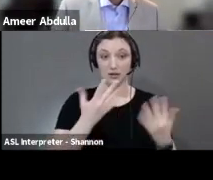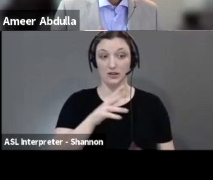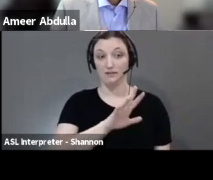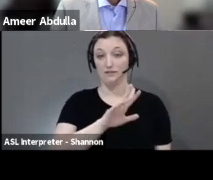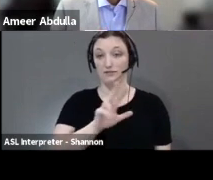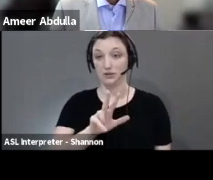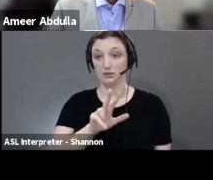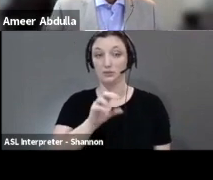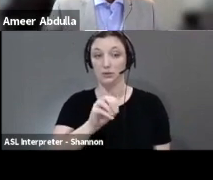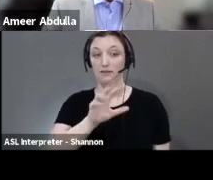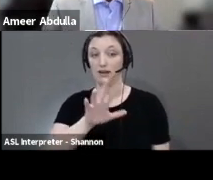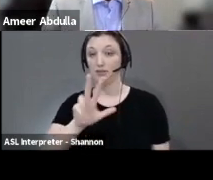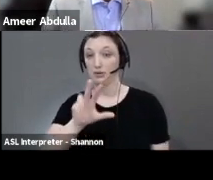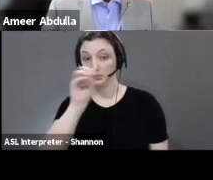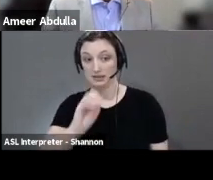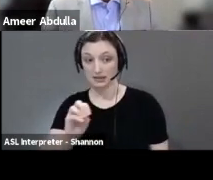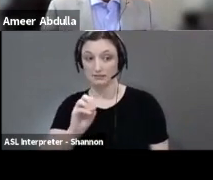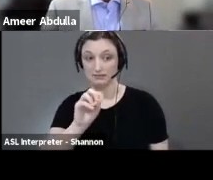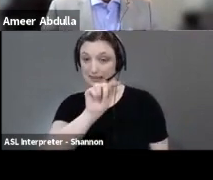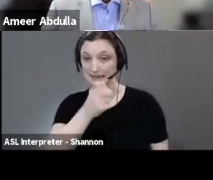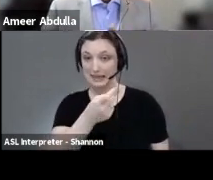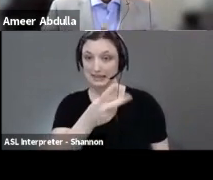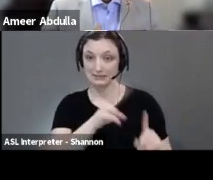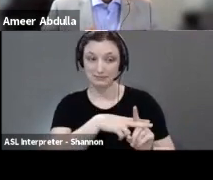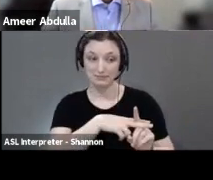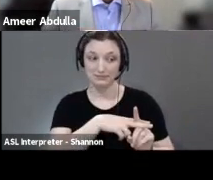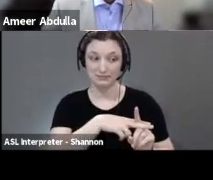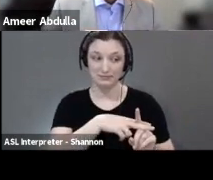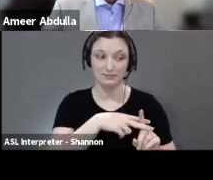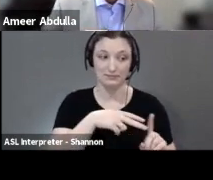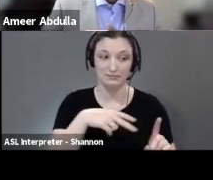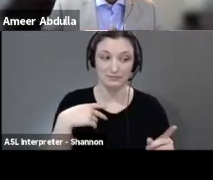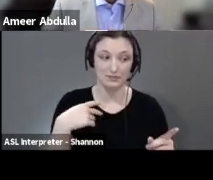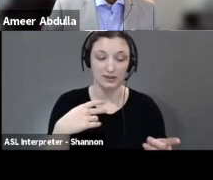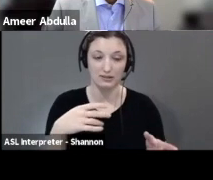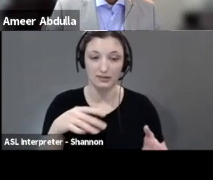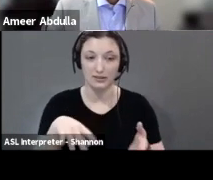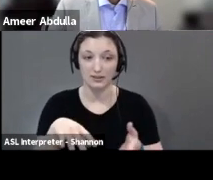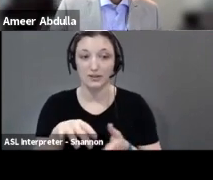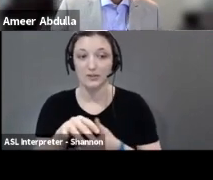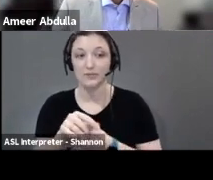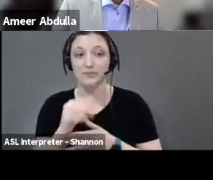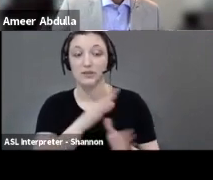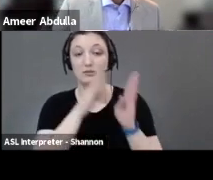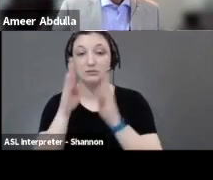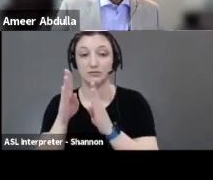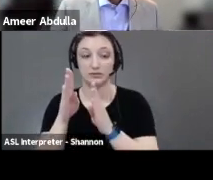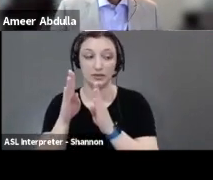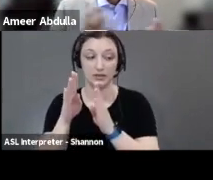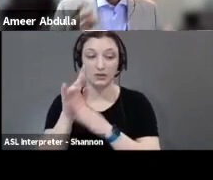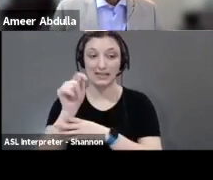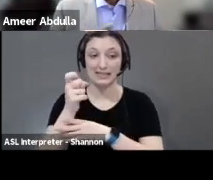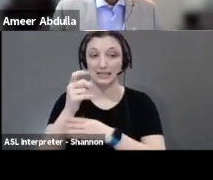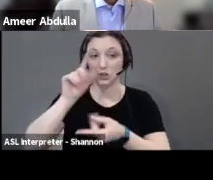rate. End of story. Second column is if you have a regular dividend or a taxable dividend. That is income that is taxed at the small business